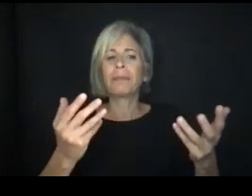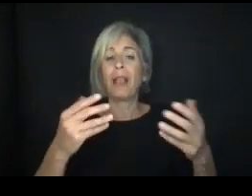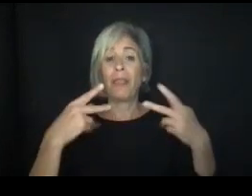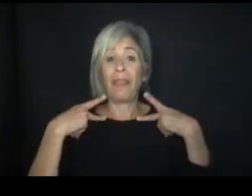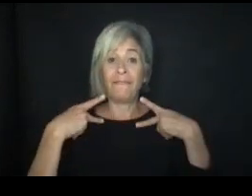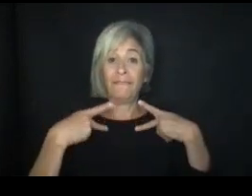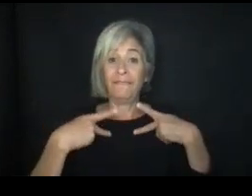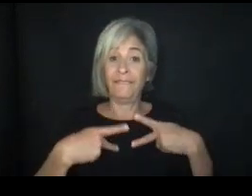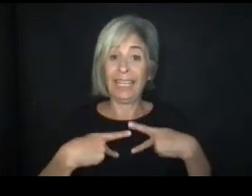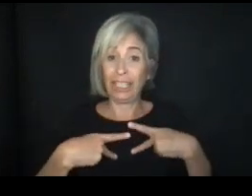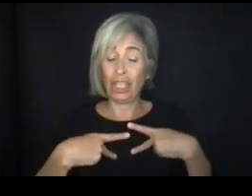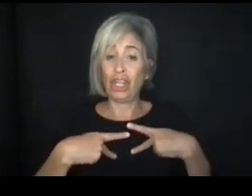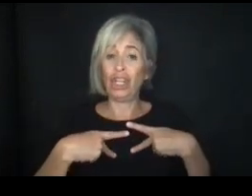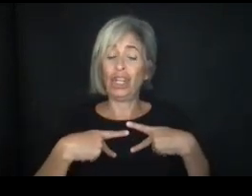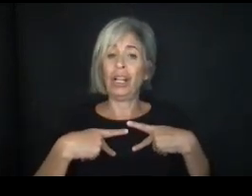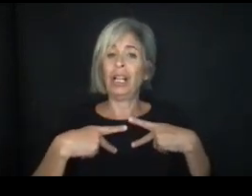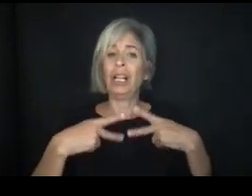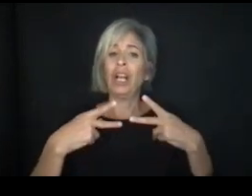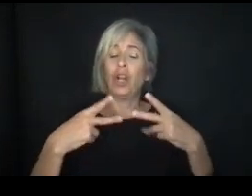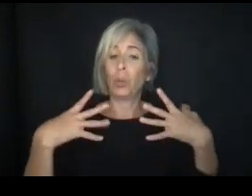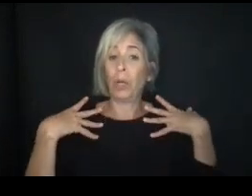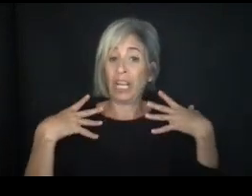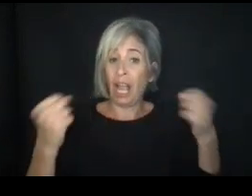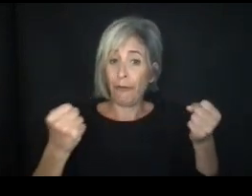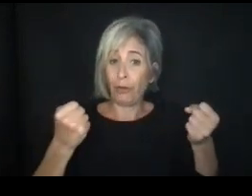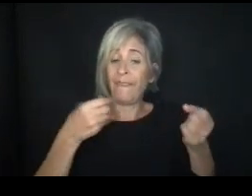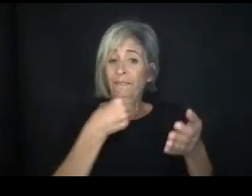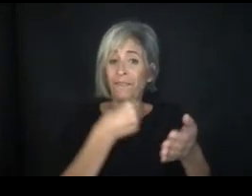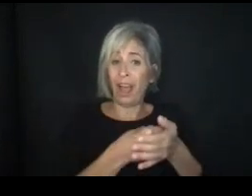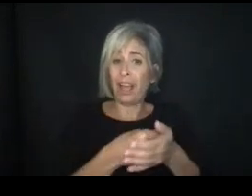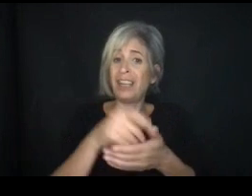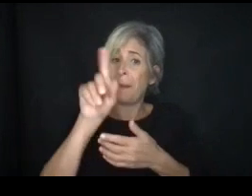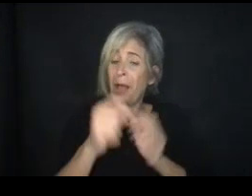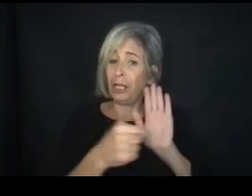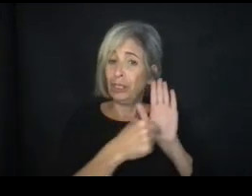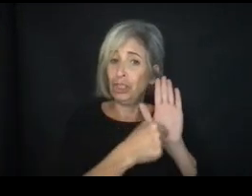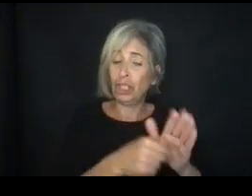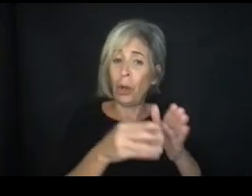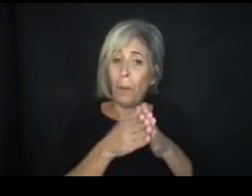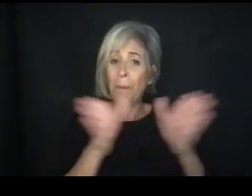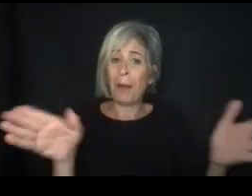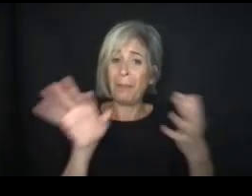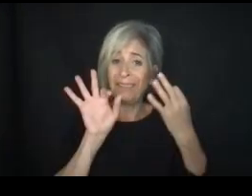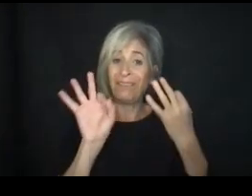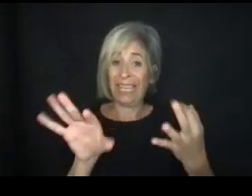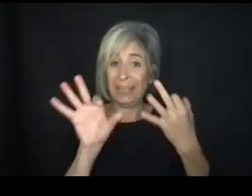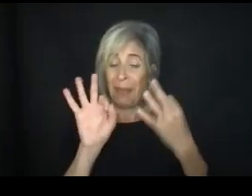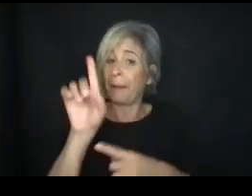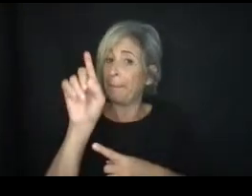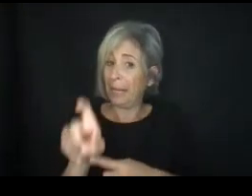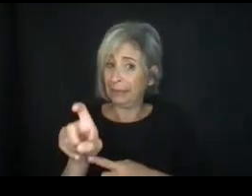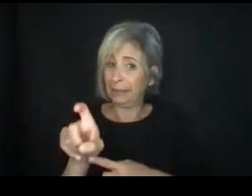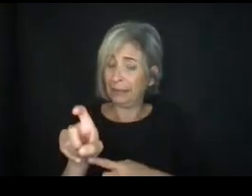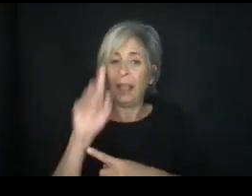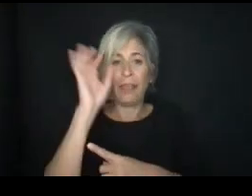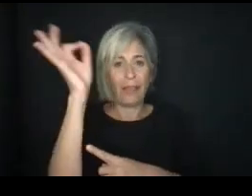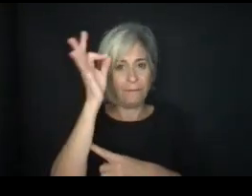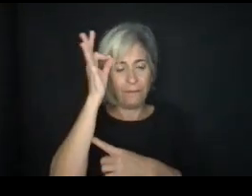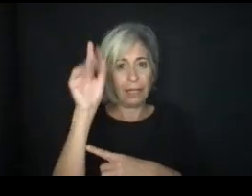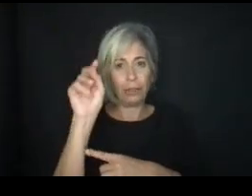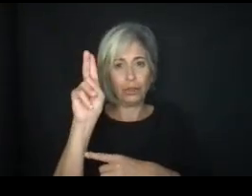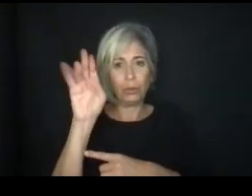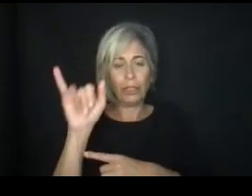fiscal recovery funds must reflect public input. the federal treasury was very